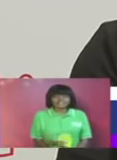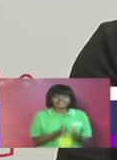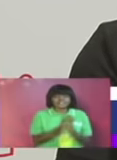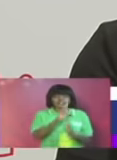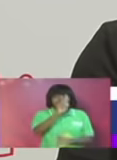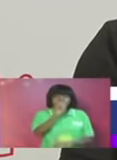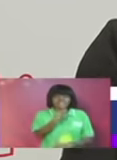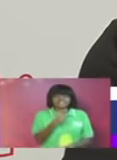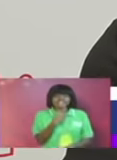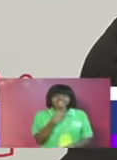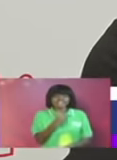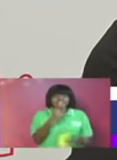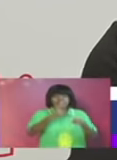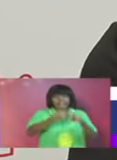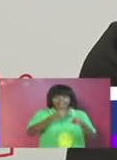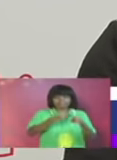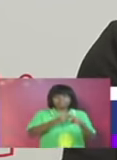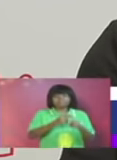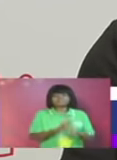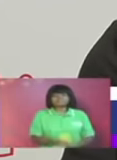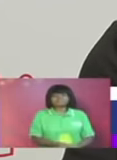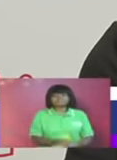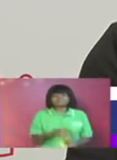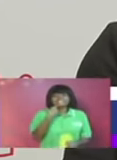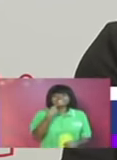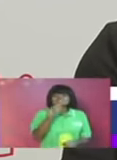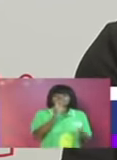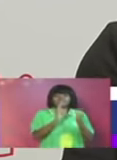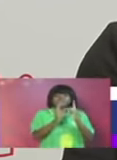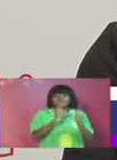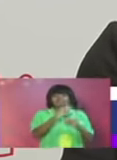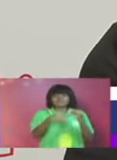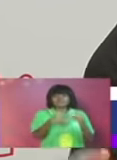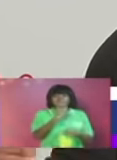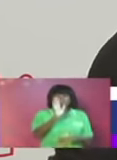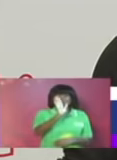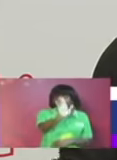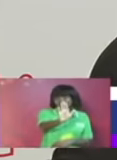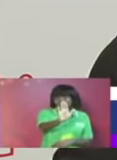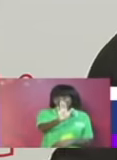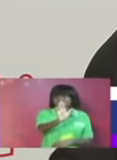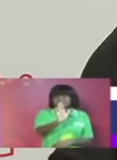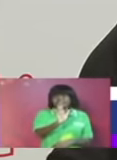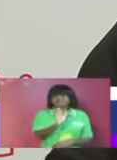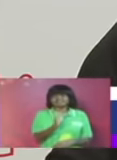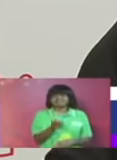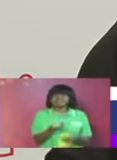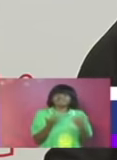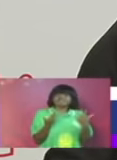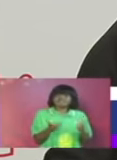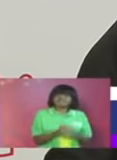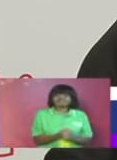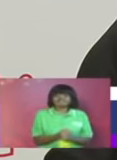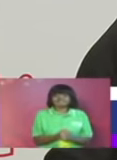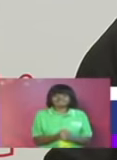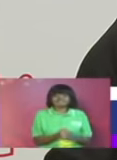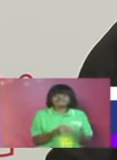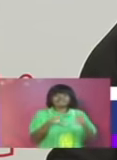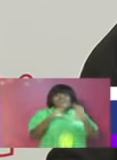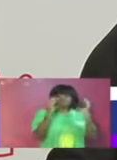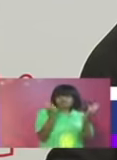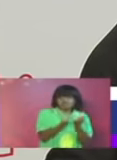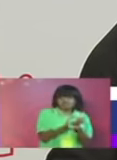you represent before posing your questions. If we have additional time, of course, we will come back to you. We begin with Guardian